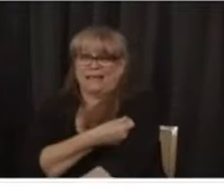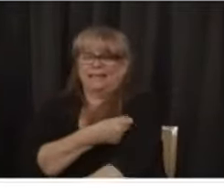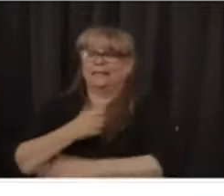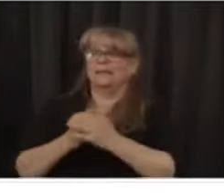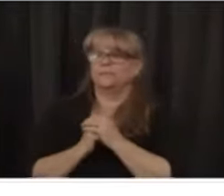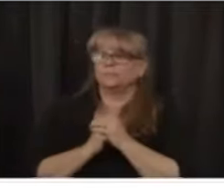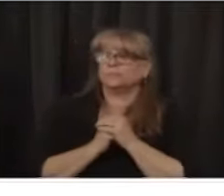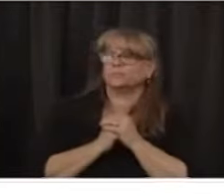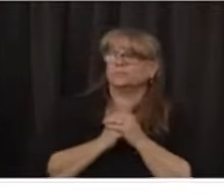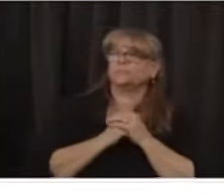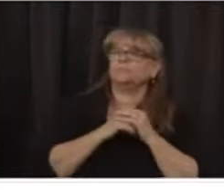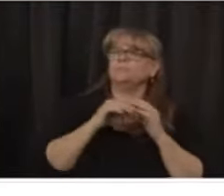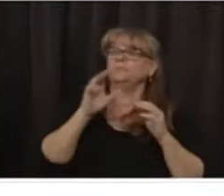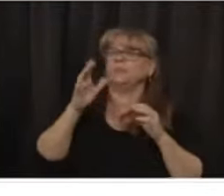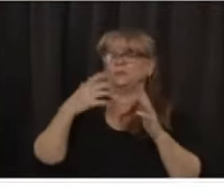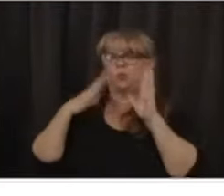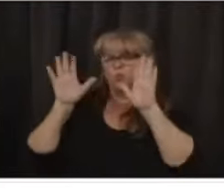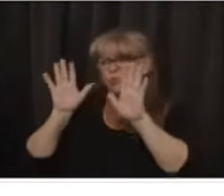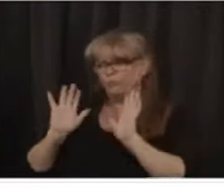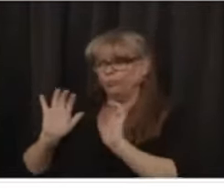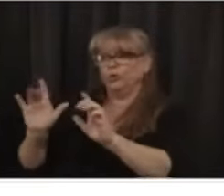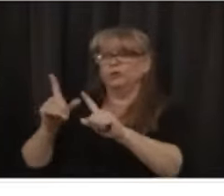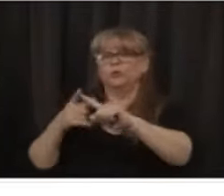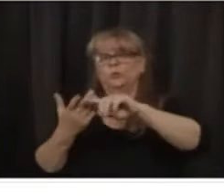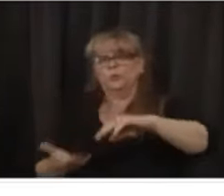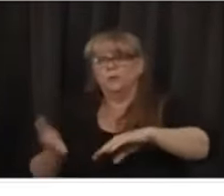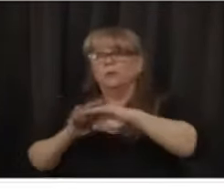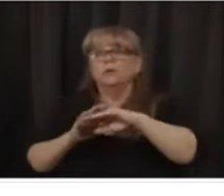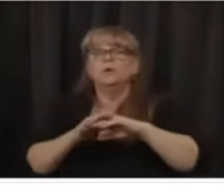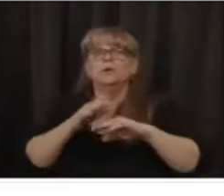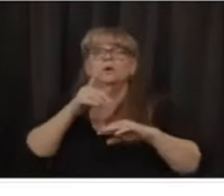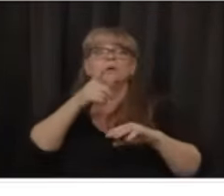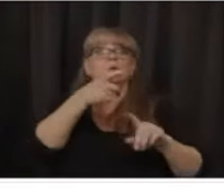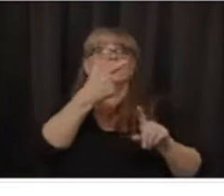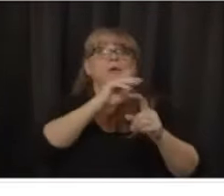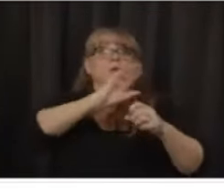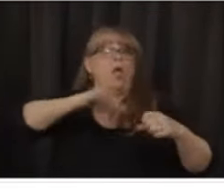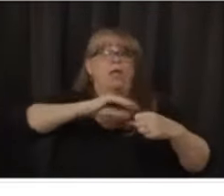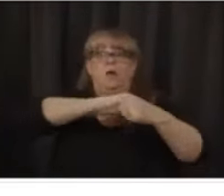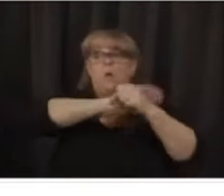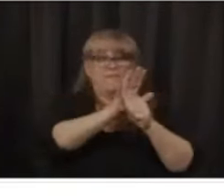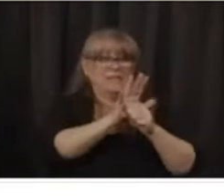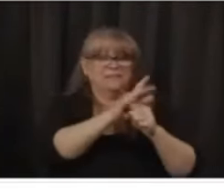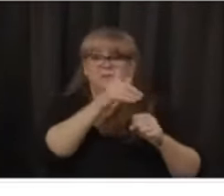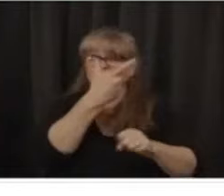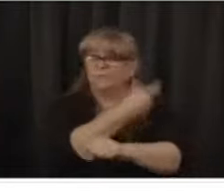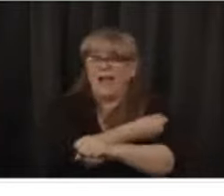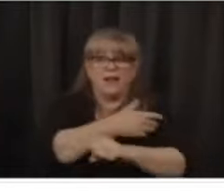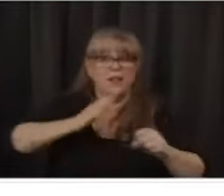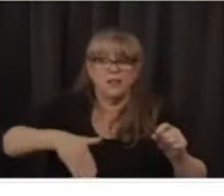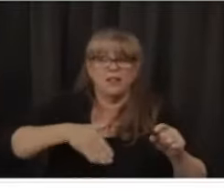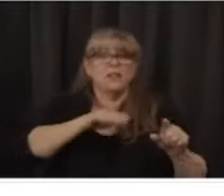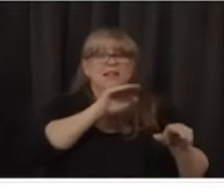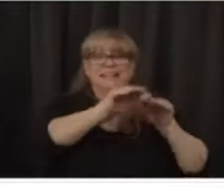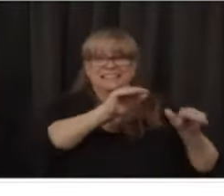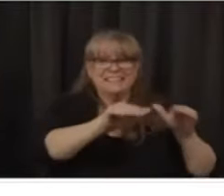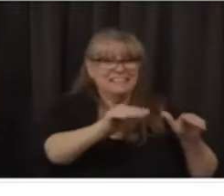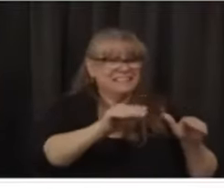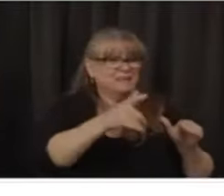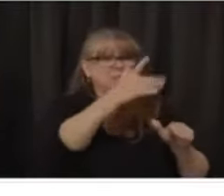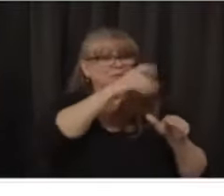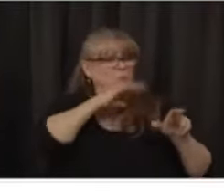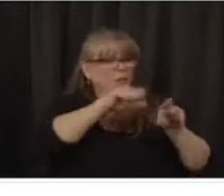Rising cases among our unvaccinated are just a reminder right now that this virus waits for no one. Start your protection clock. Get